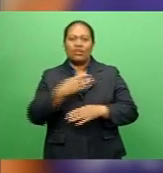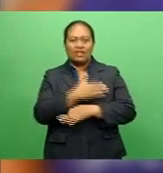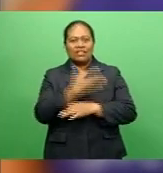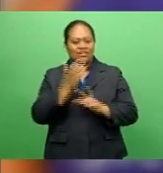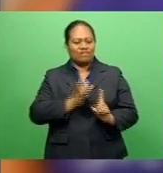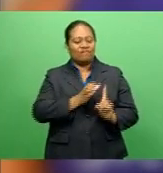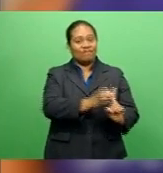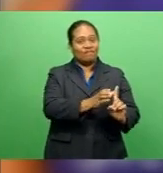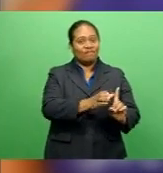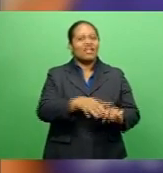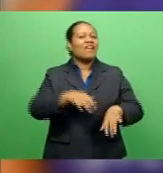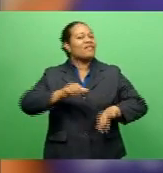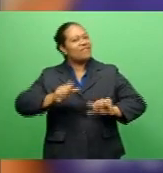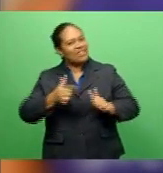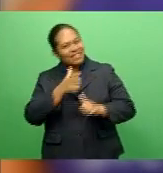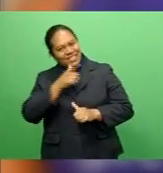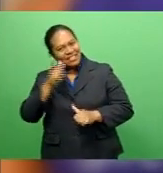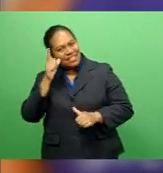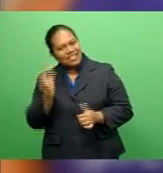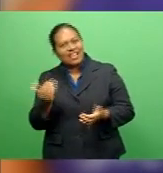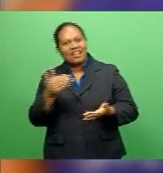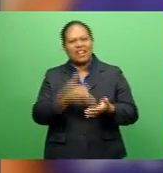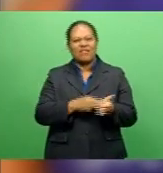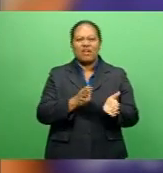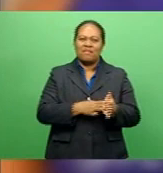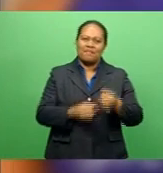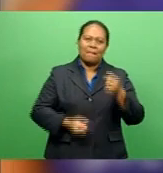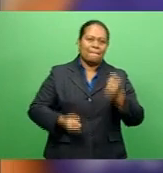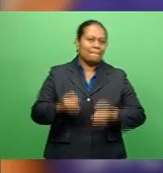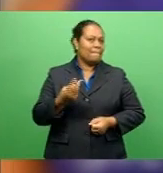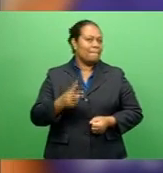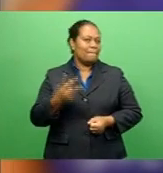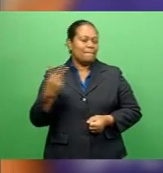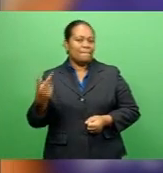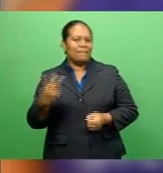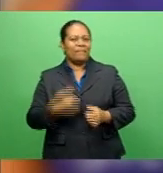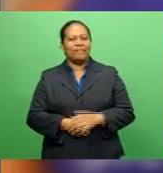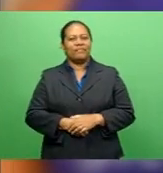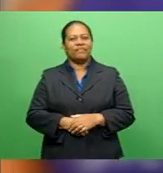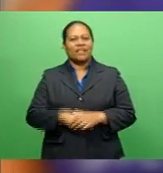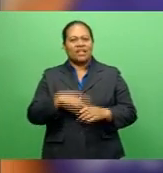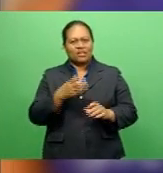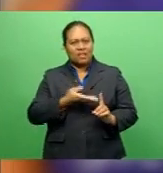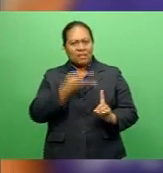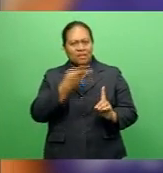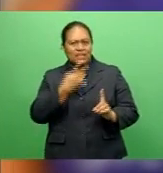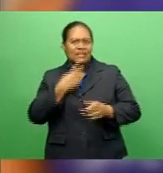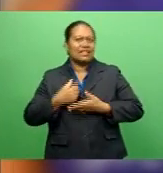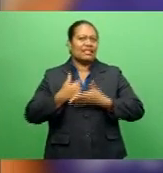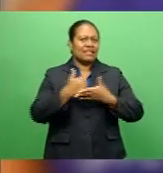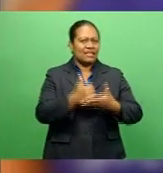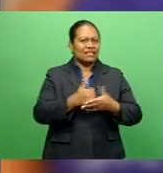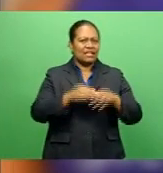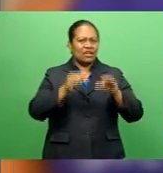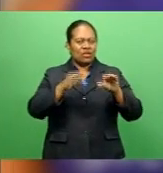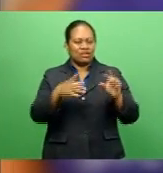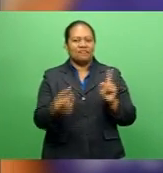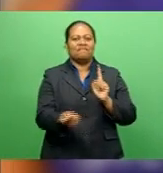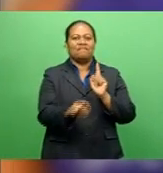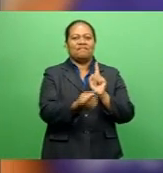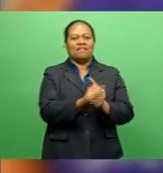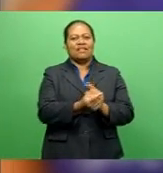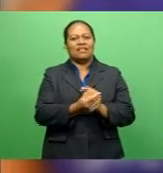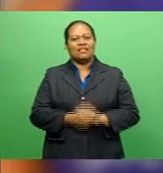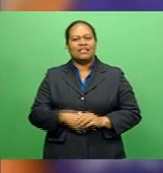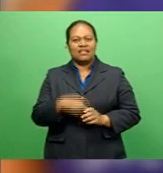quarantine yesterday after arriving in the country on March 22nd. The former Firebirds assistant coach will meet with Netball Fiji